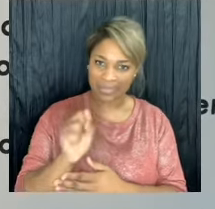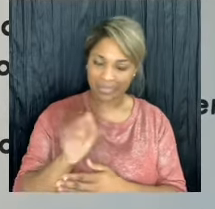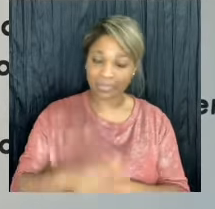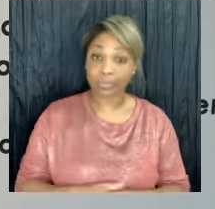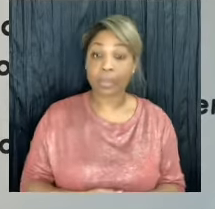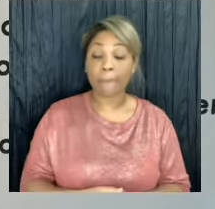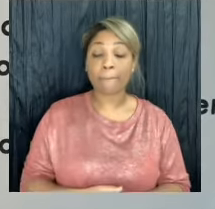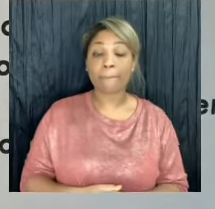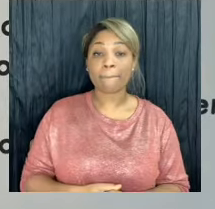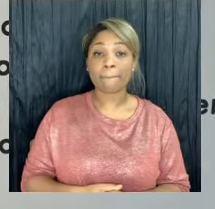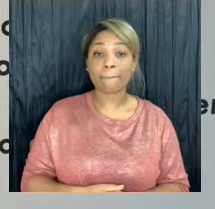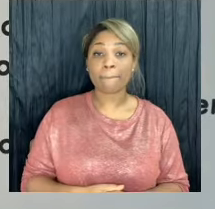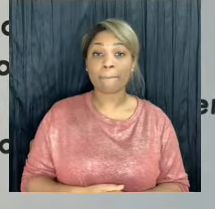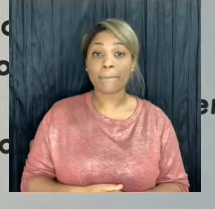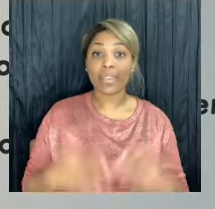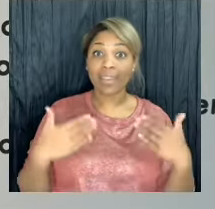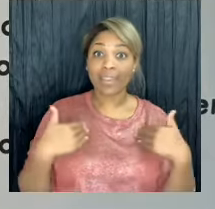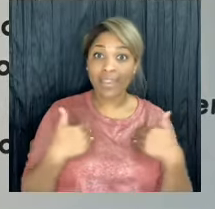Animals.